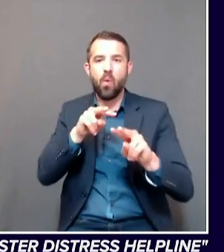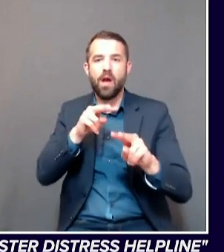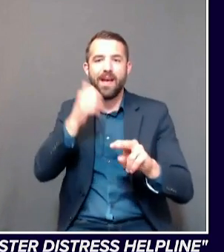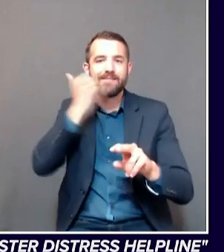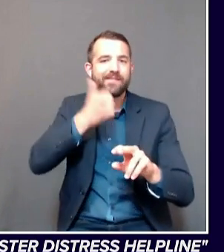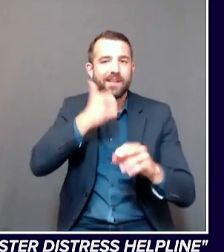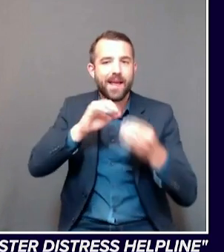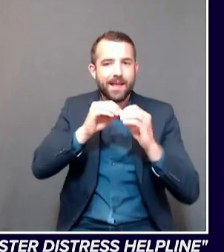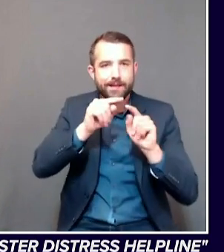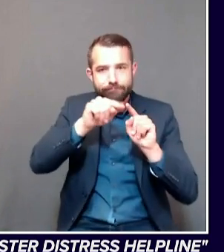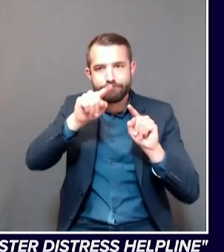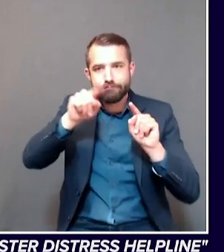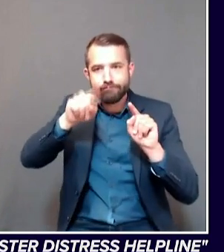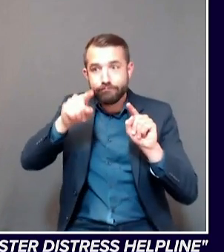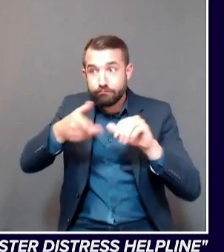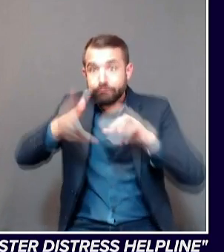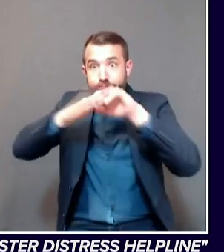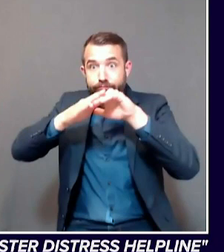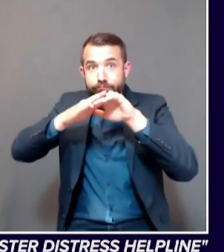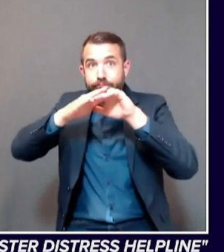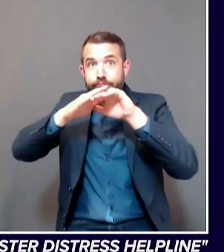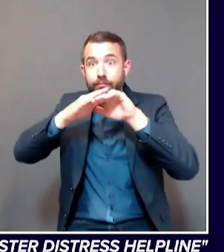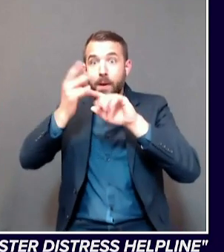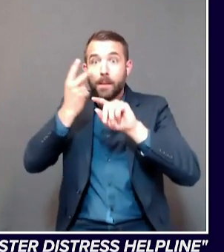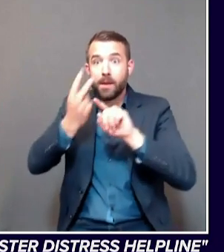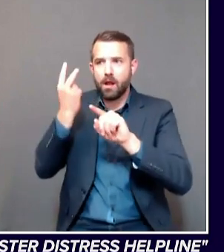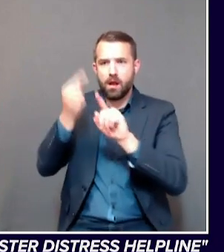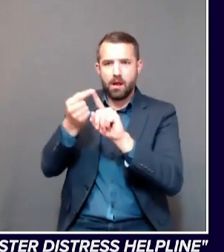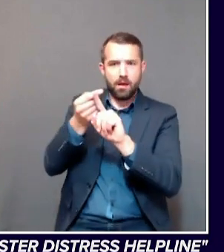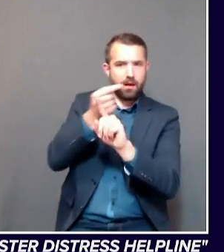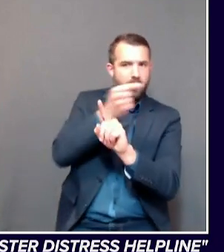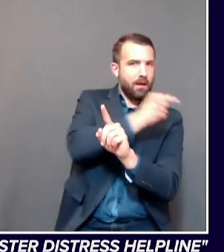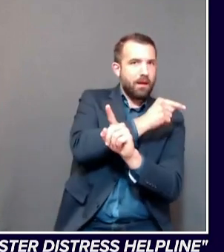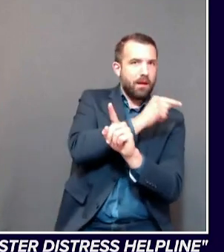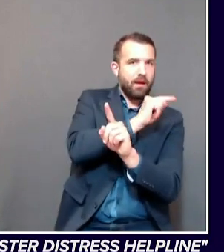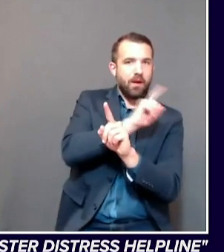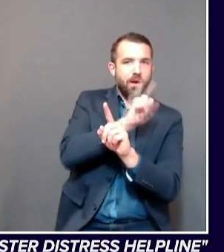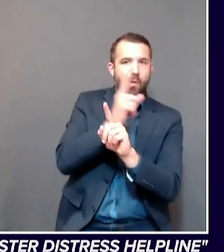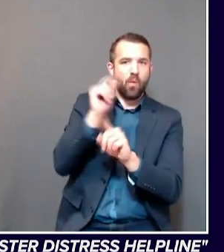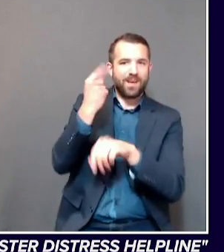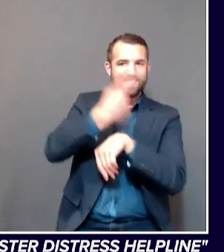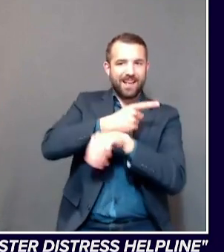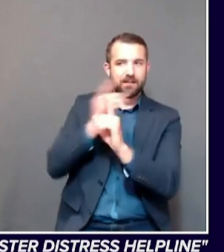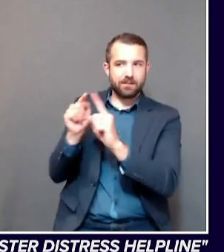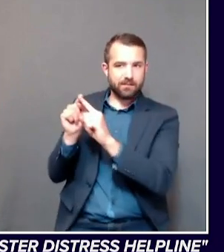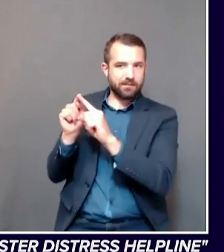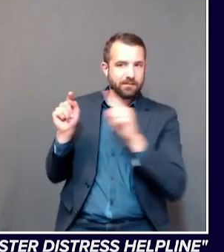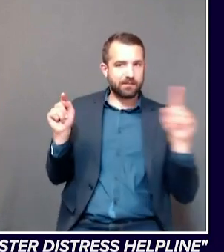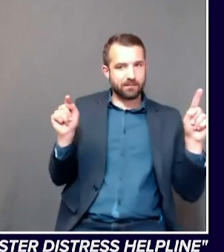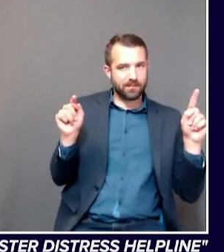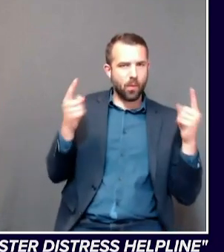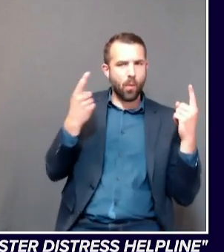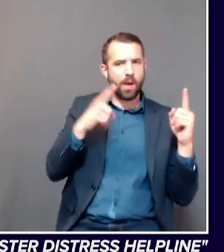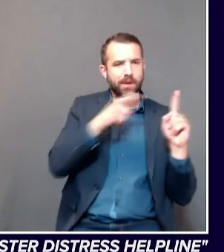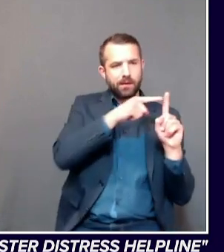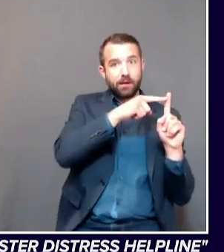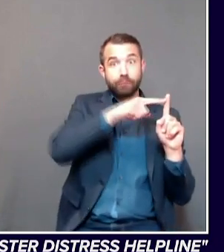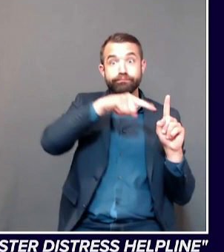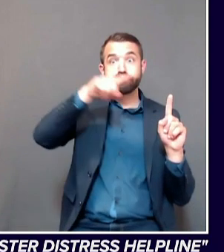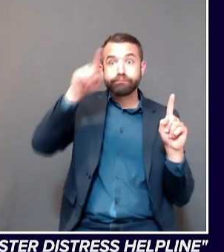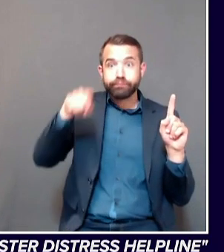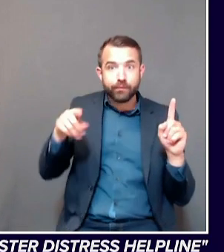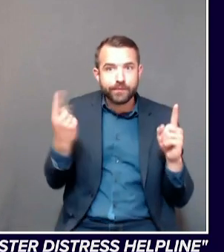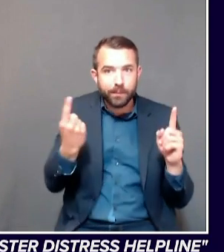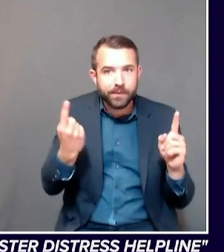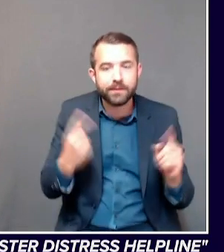what might have precipitated it. Thank you both. You bet. I'd like to turn next to Amy Brown from